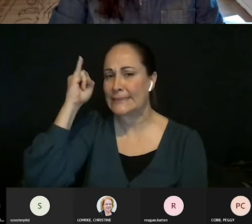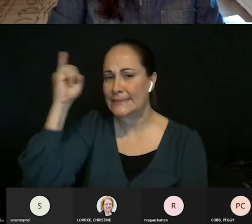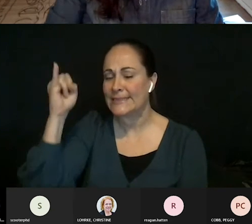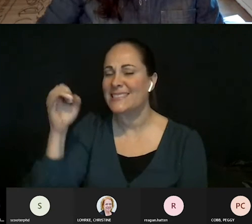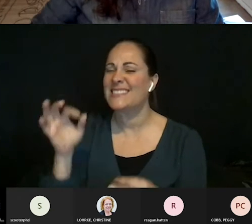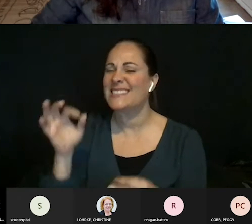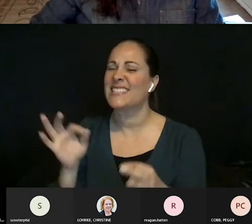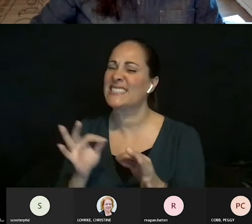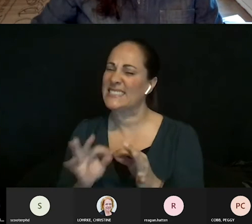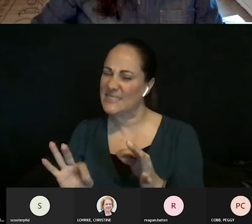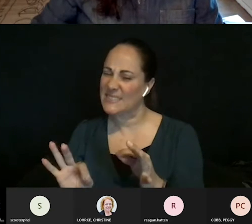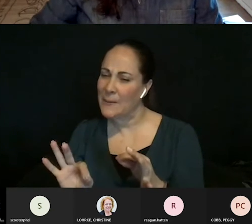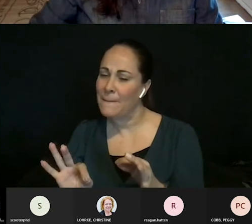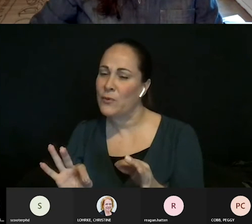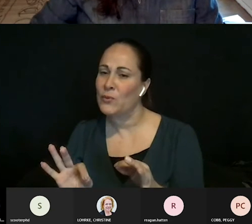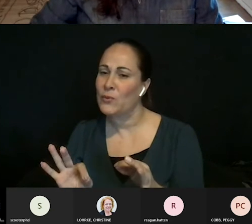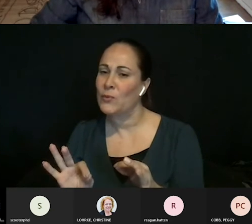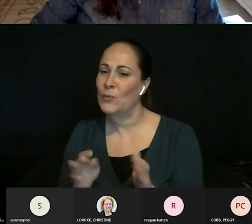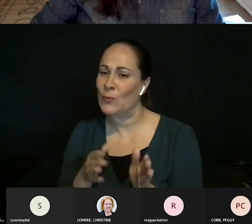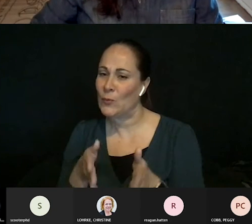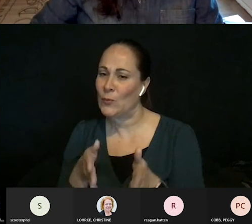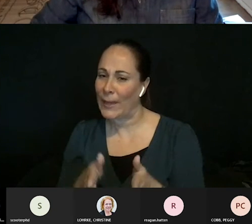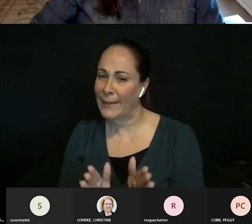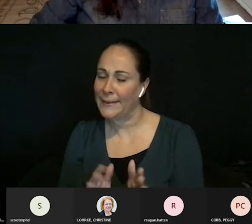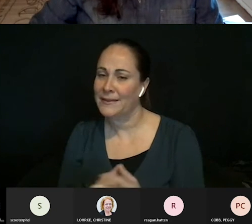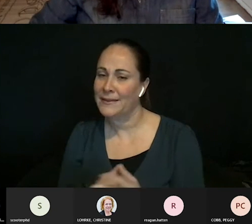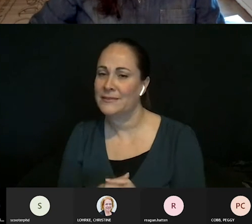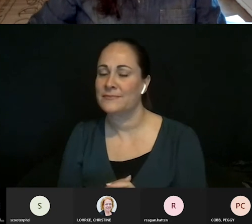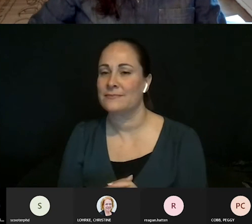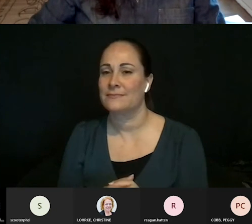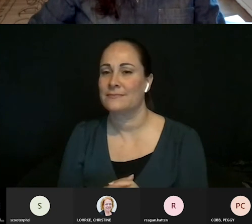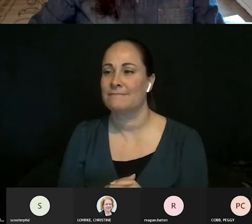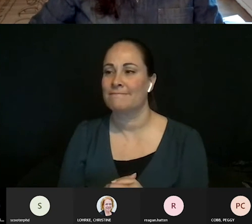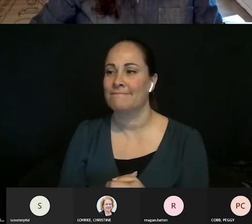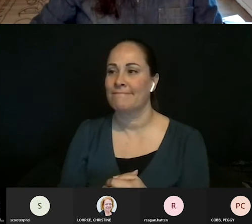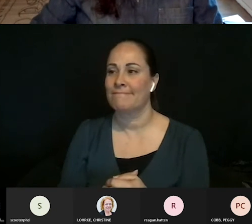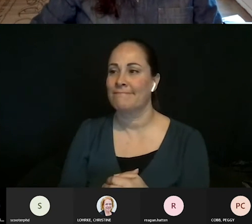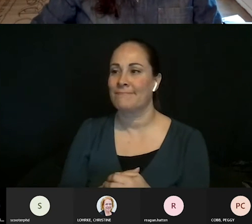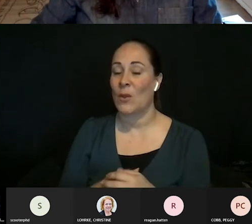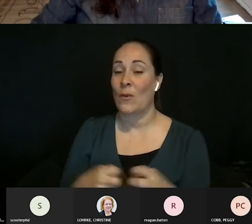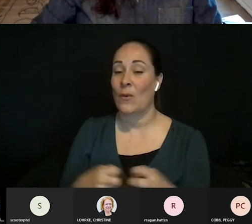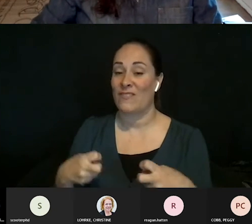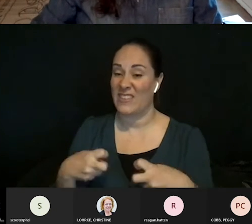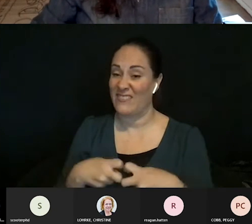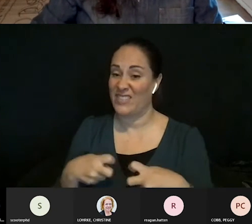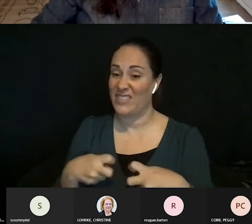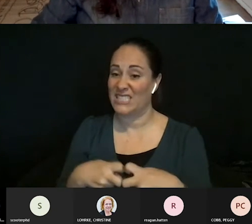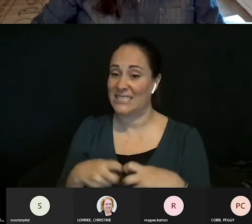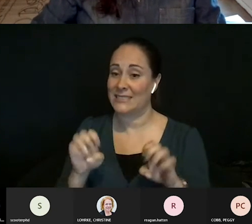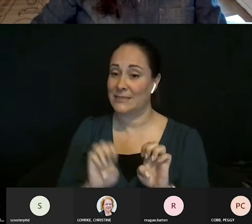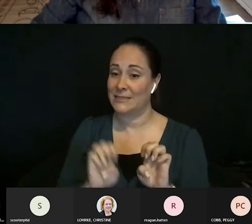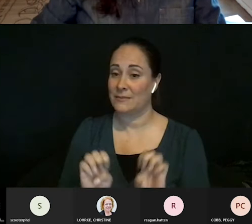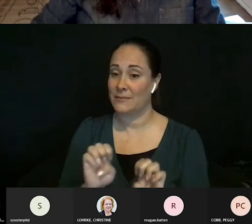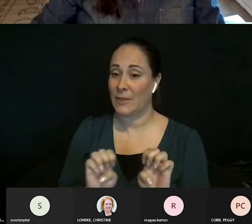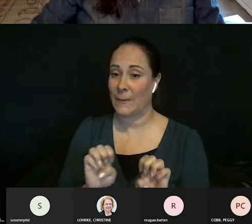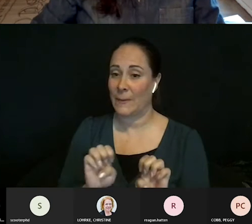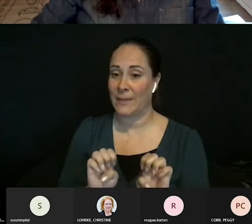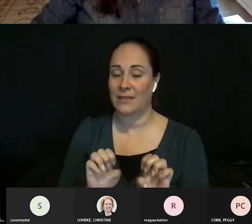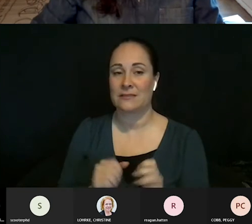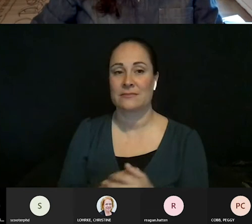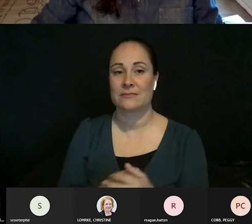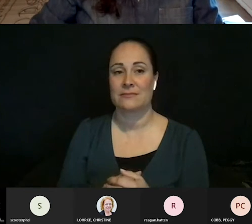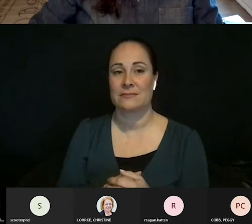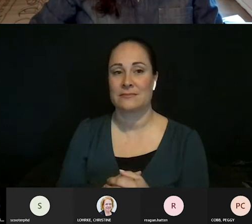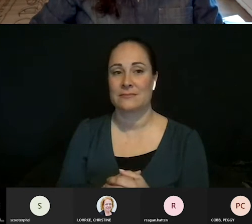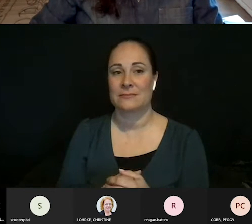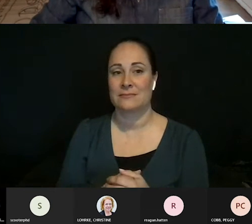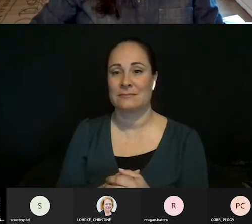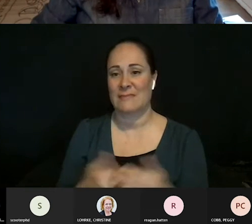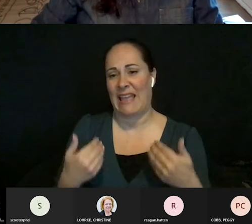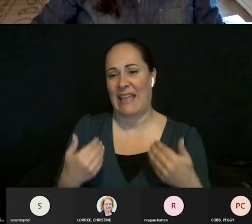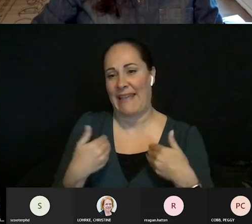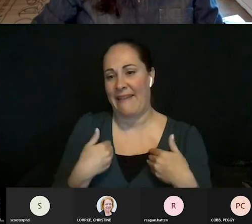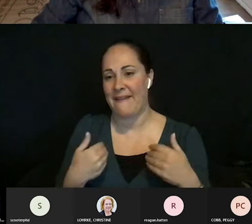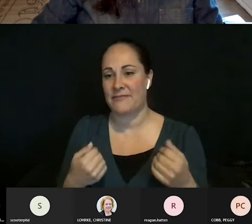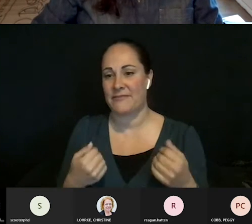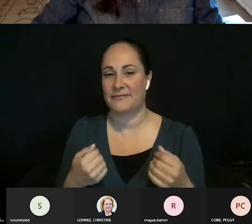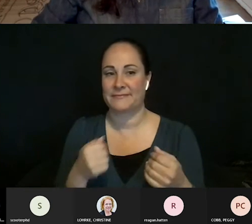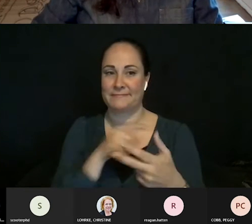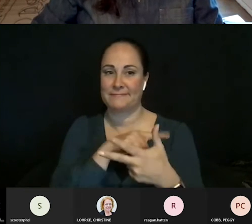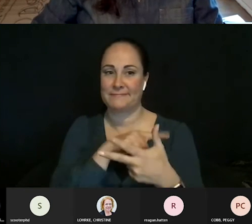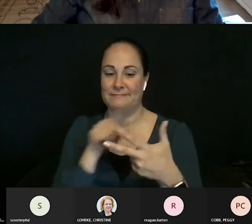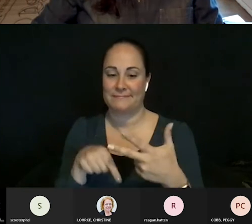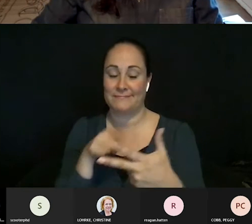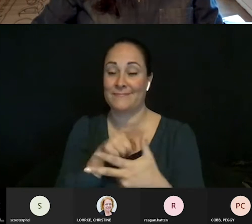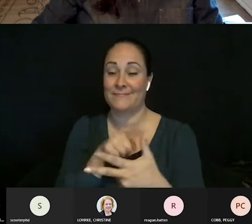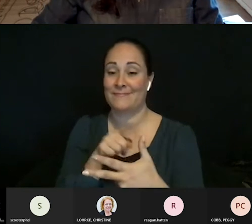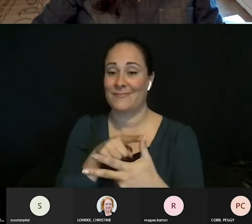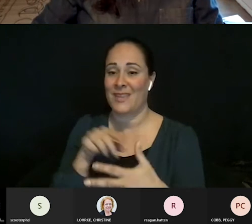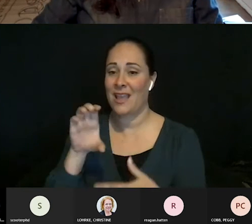Okay, so for this experiment, here's what I have. I have a stretch of copper wire. Insulated wire will